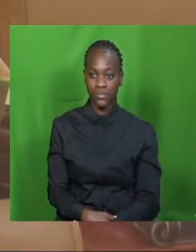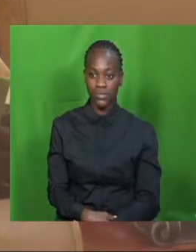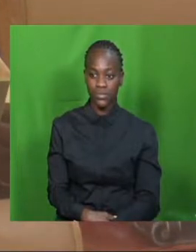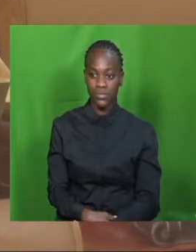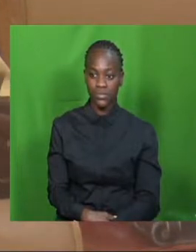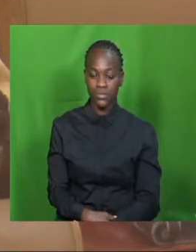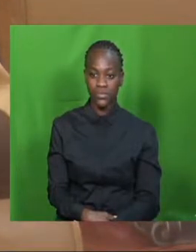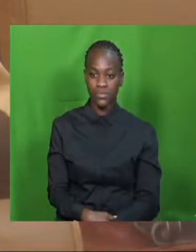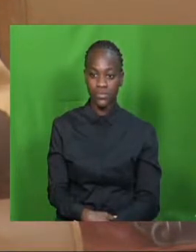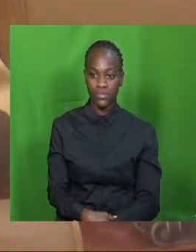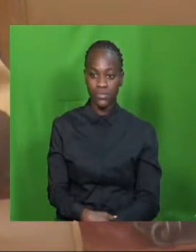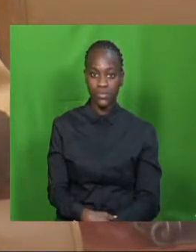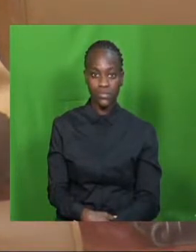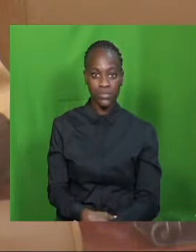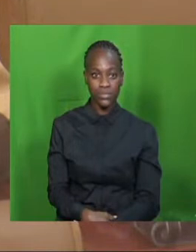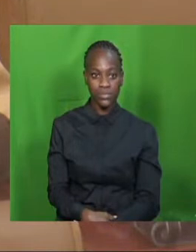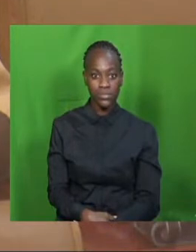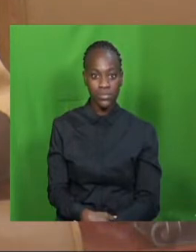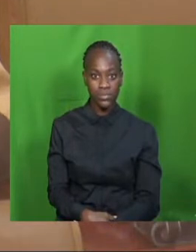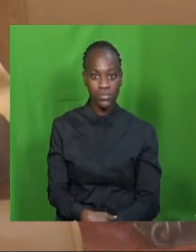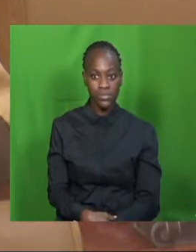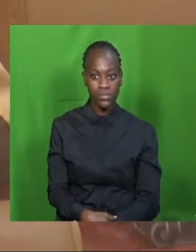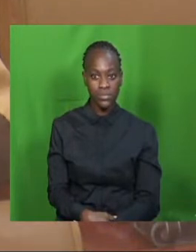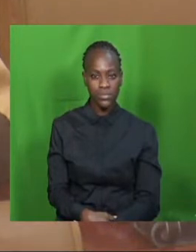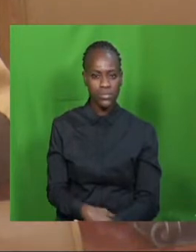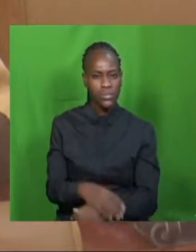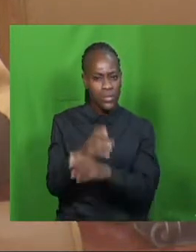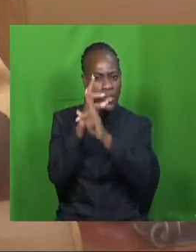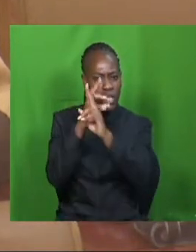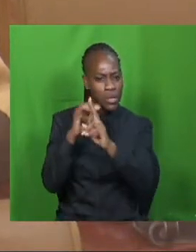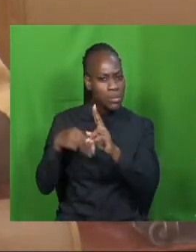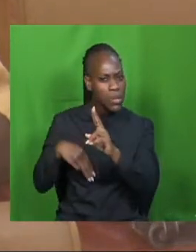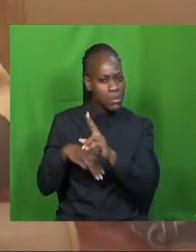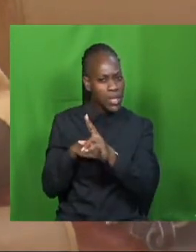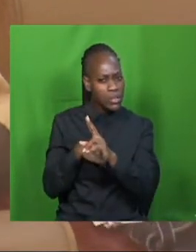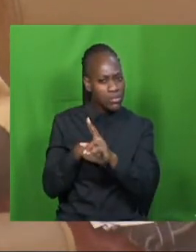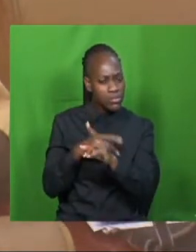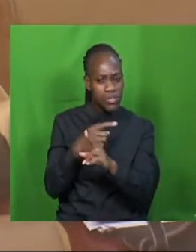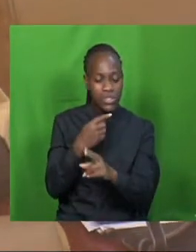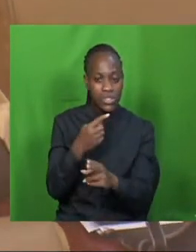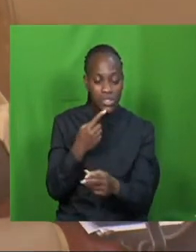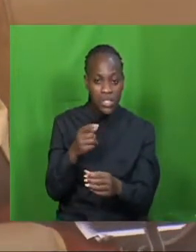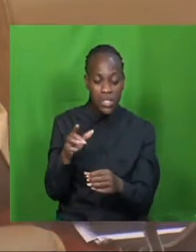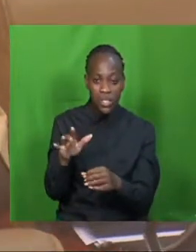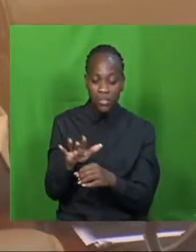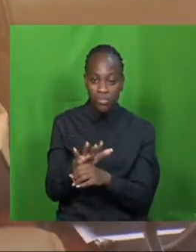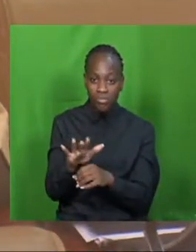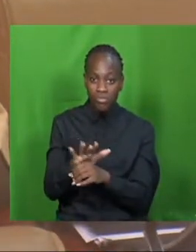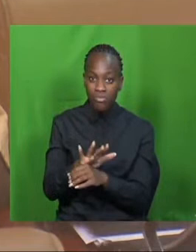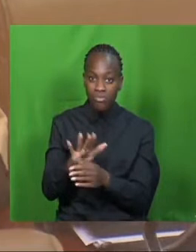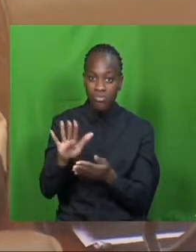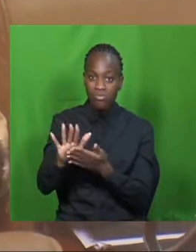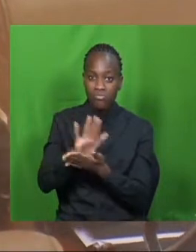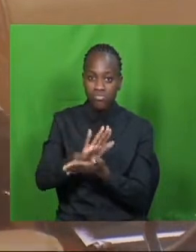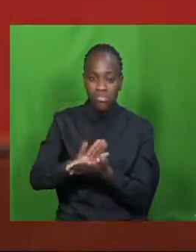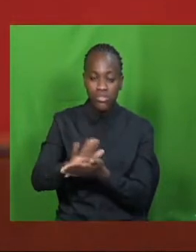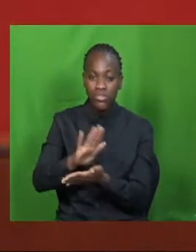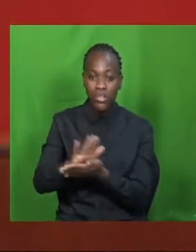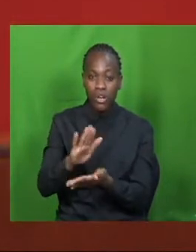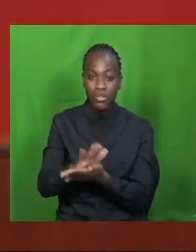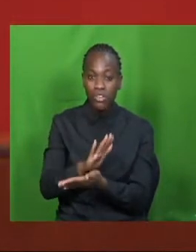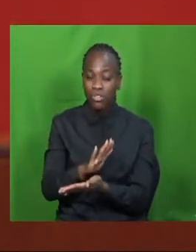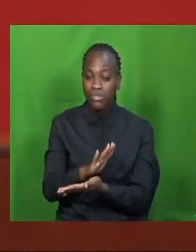this is one of the issues we need to address in the new standing orders as to